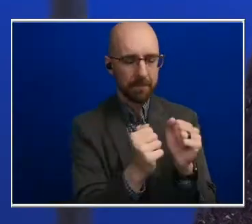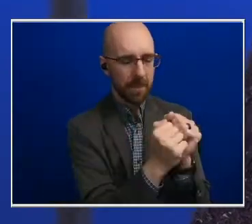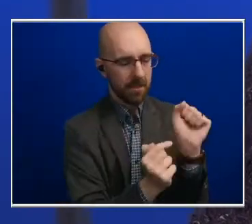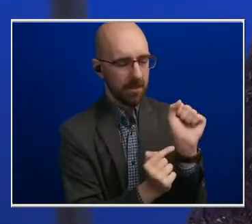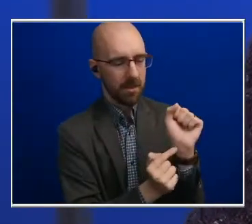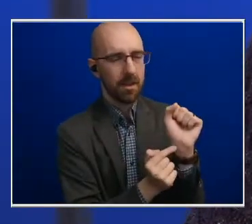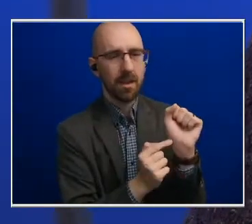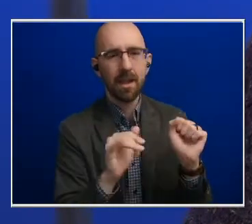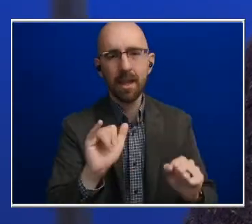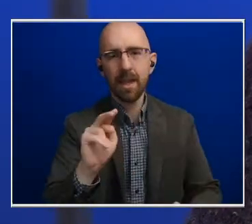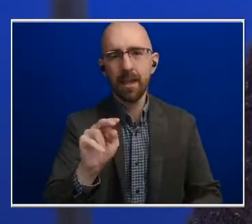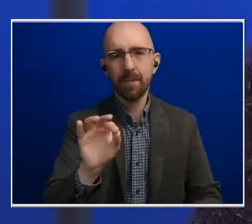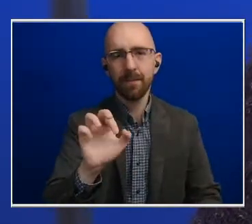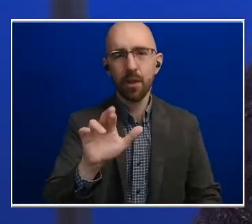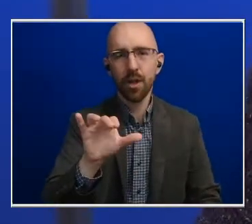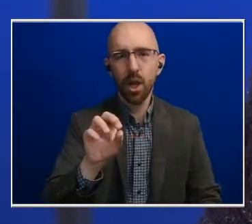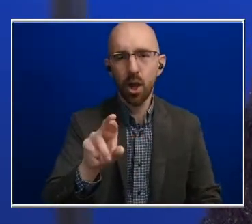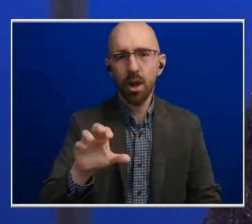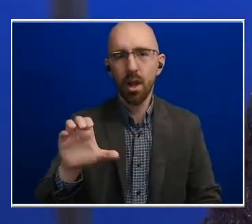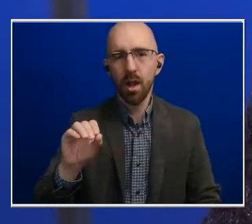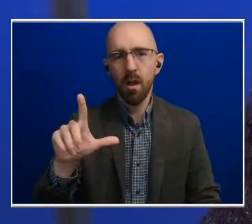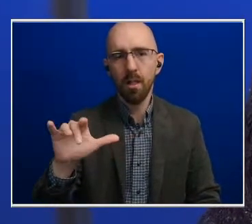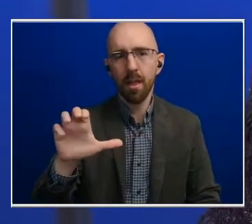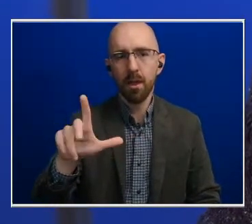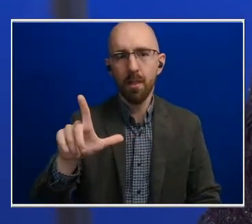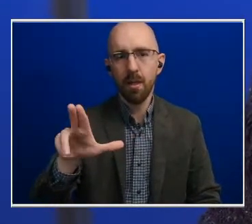colliculus, which